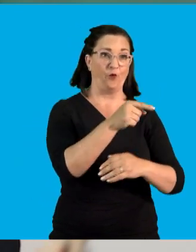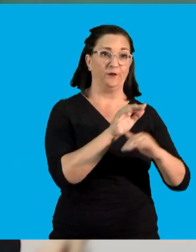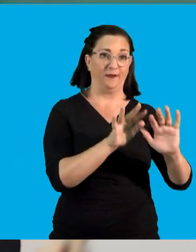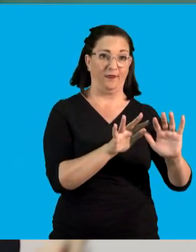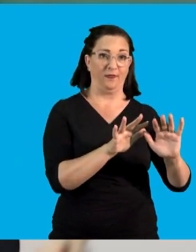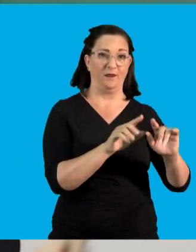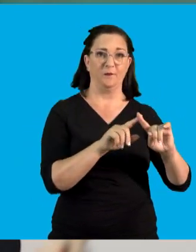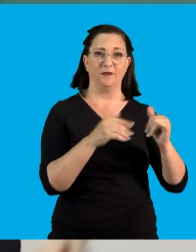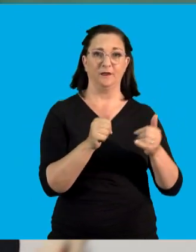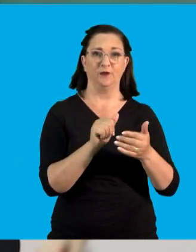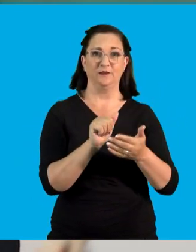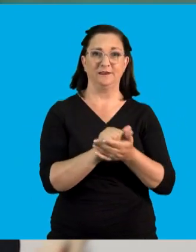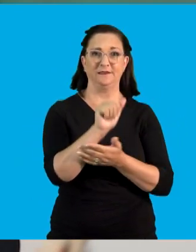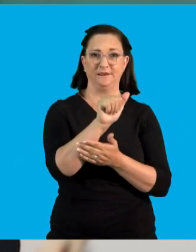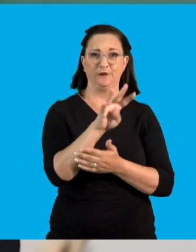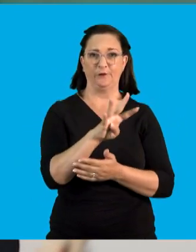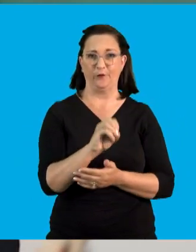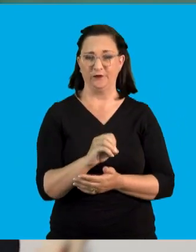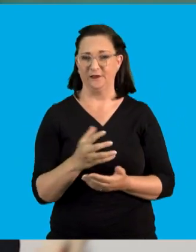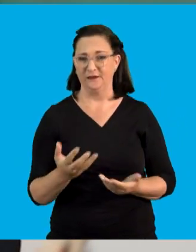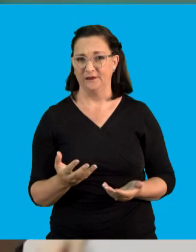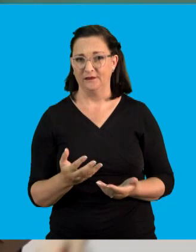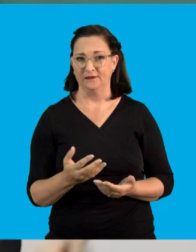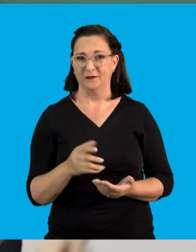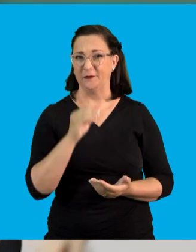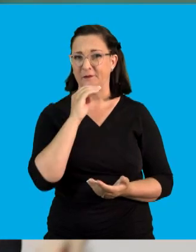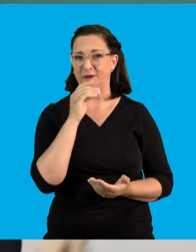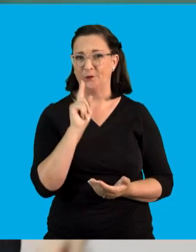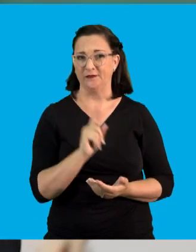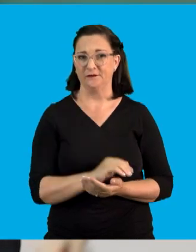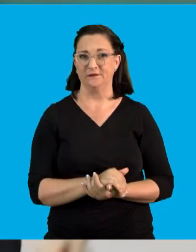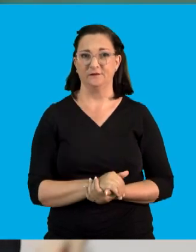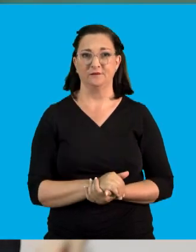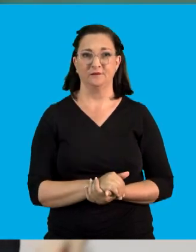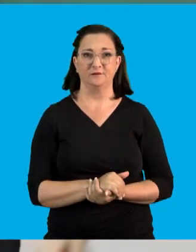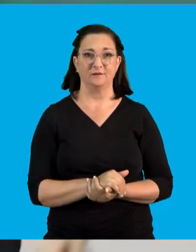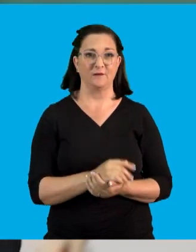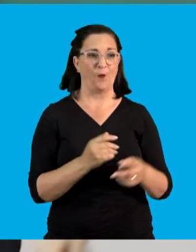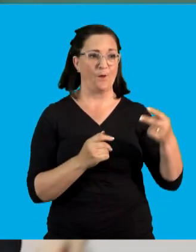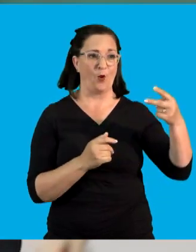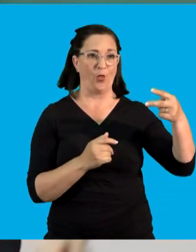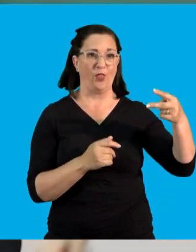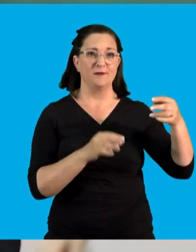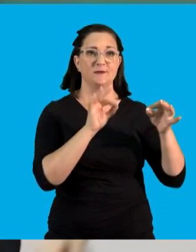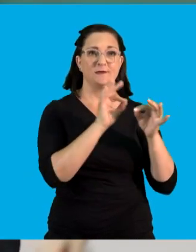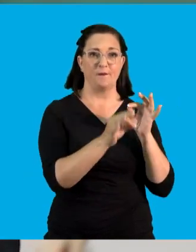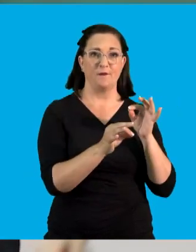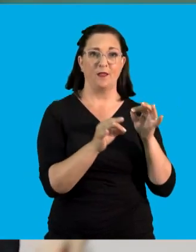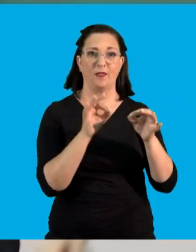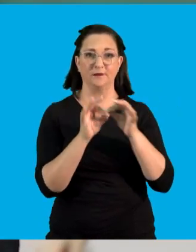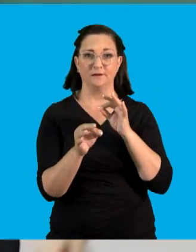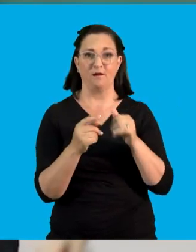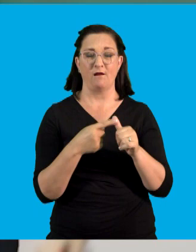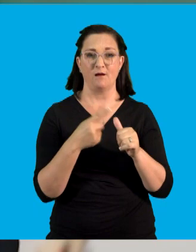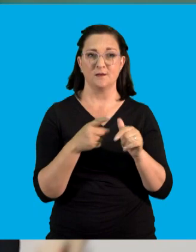we have 16/40. So what does it mean? Because after we've simplified both of them, they are giving us